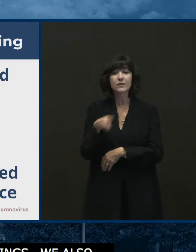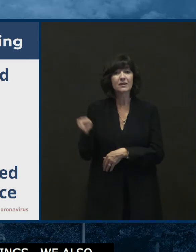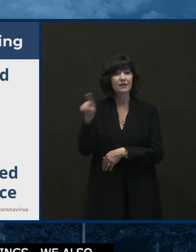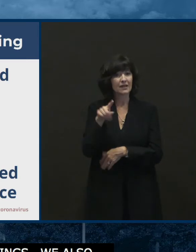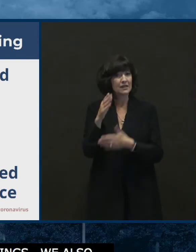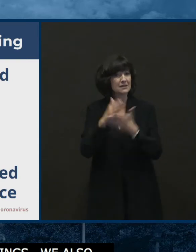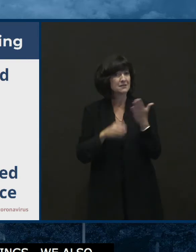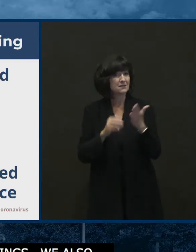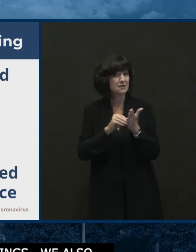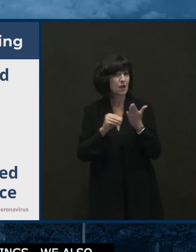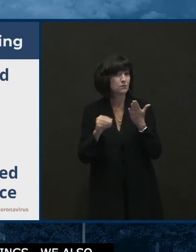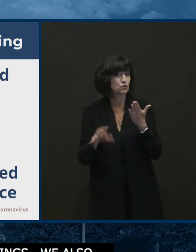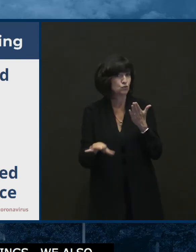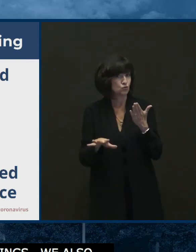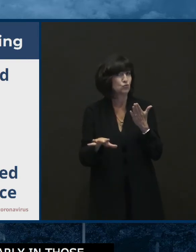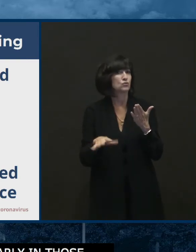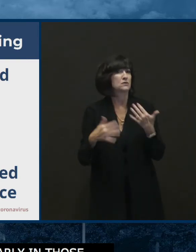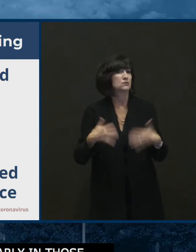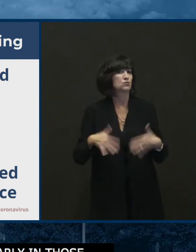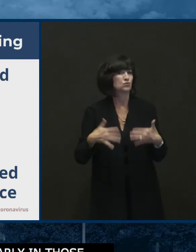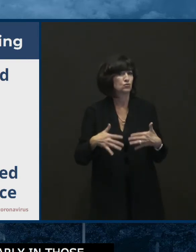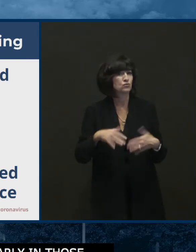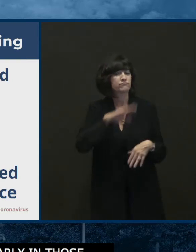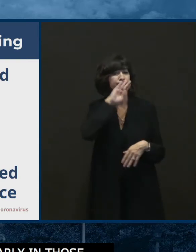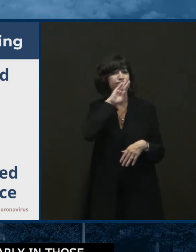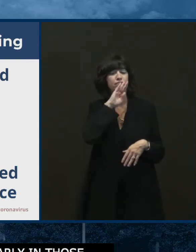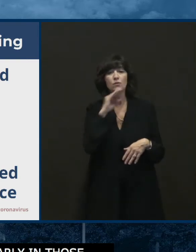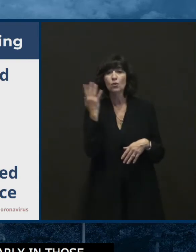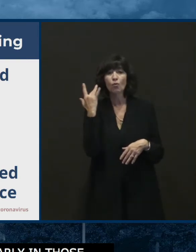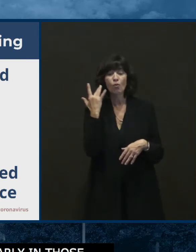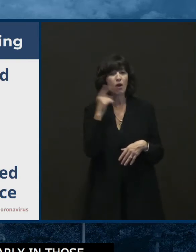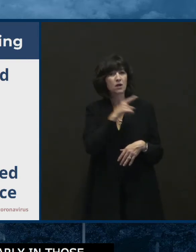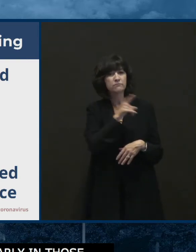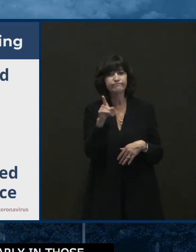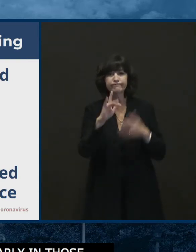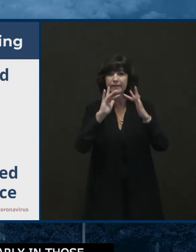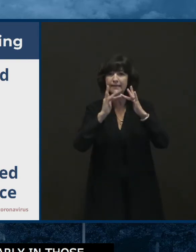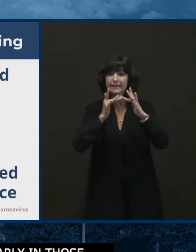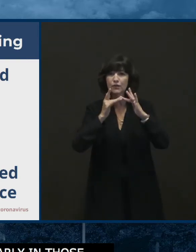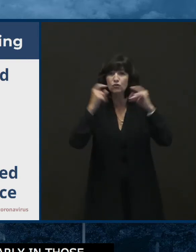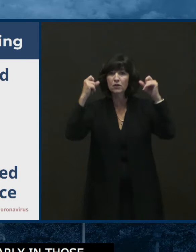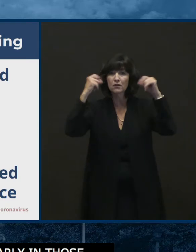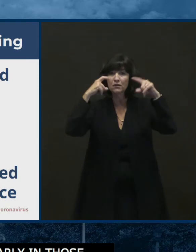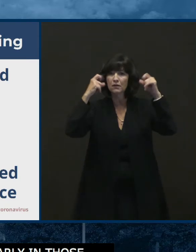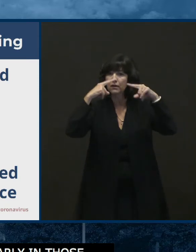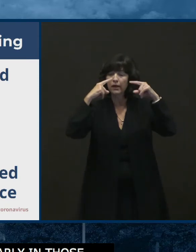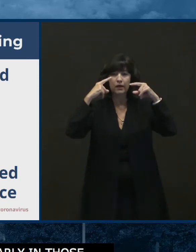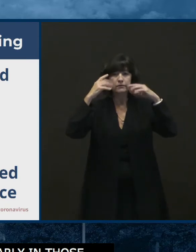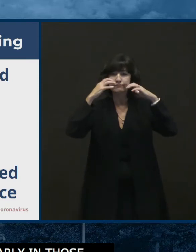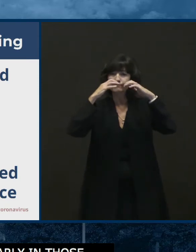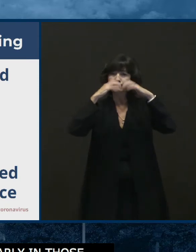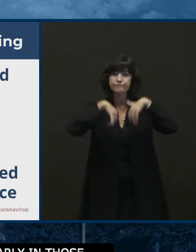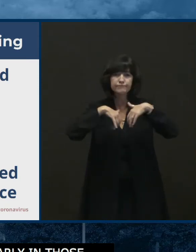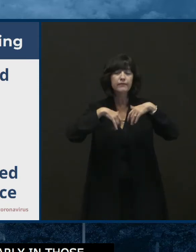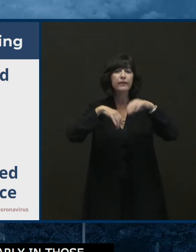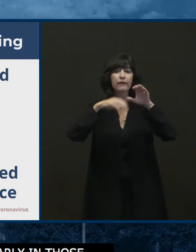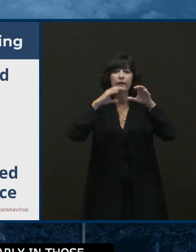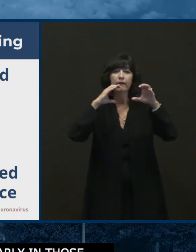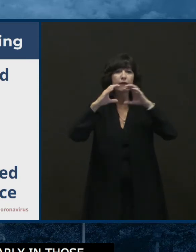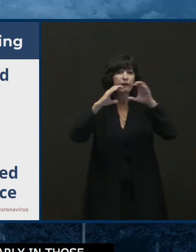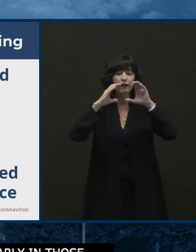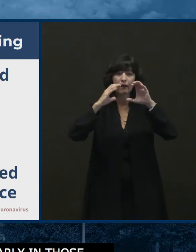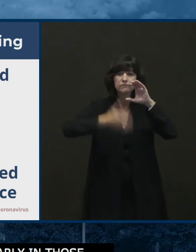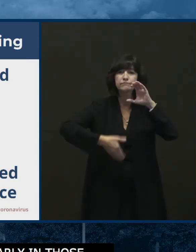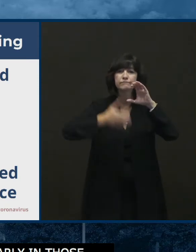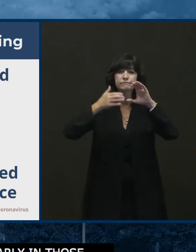students were being challenged by not having access to internet. And so we have invested our CARES money